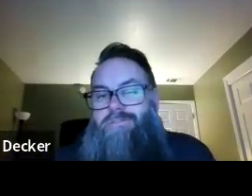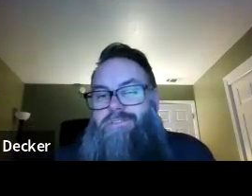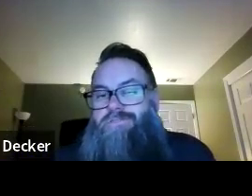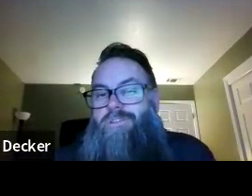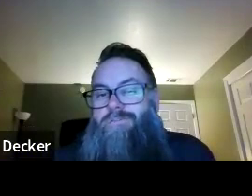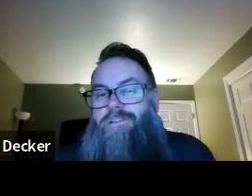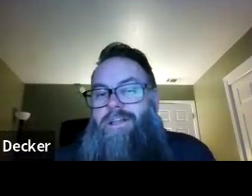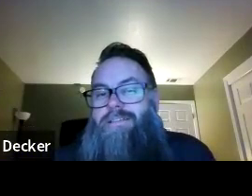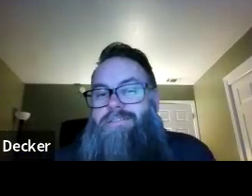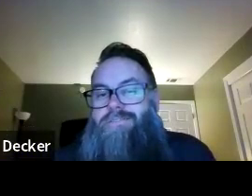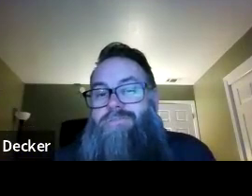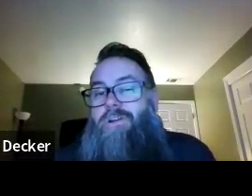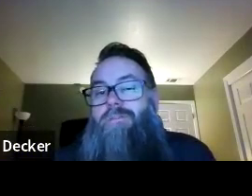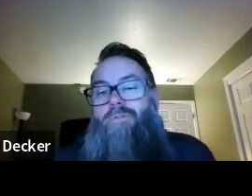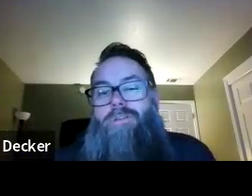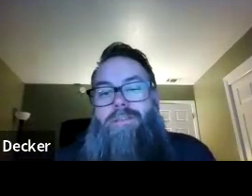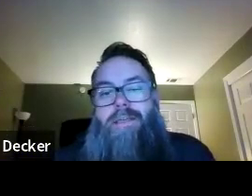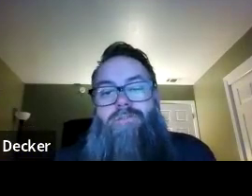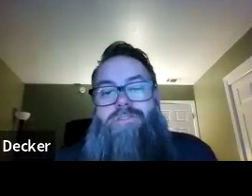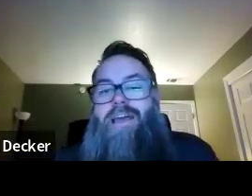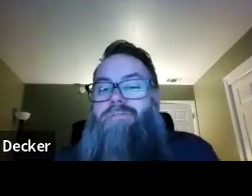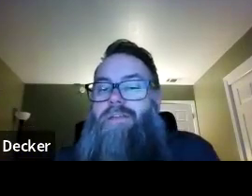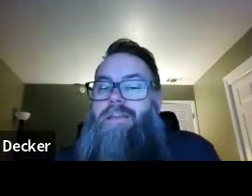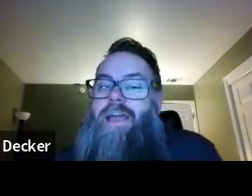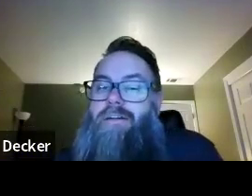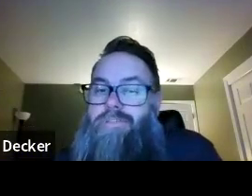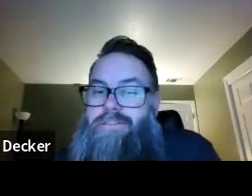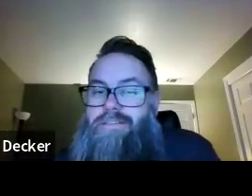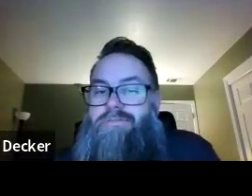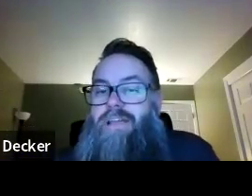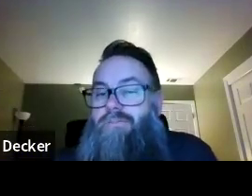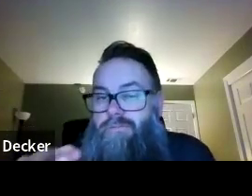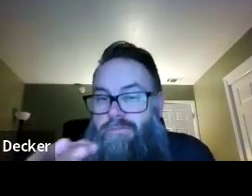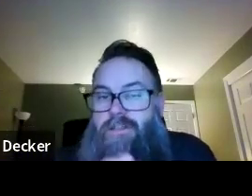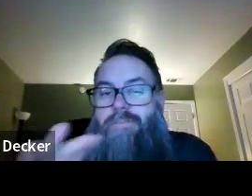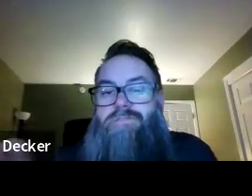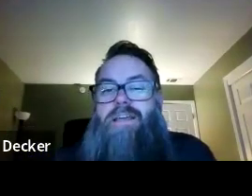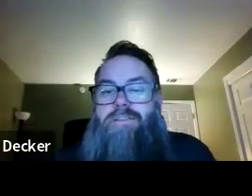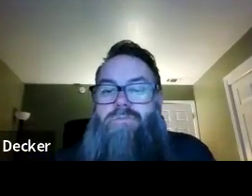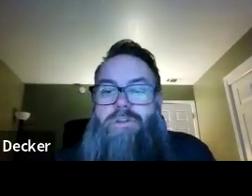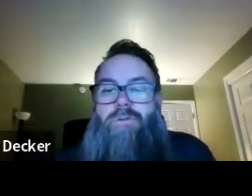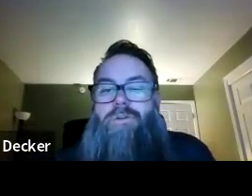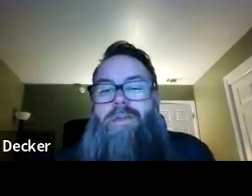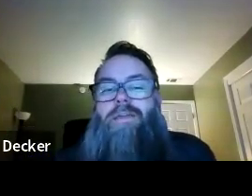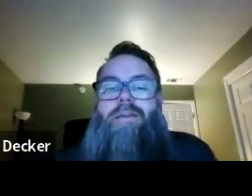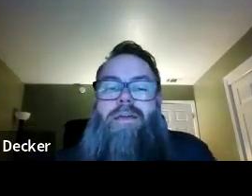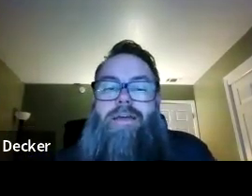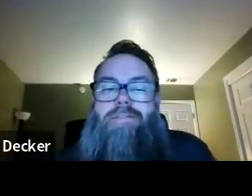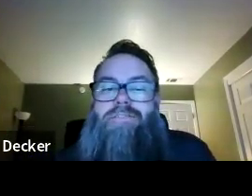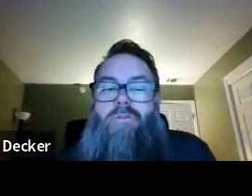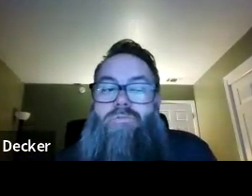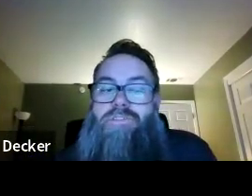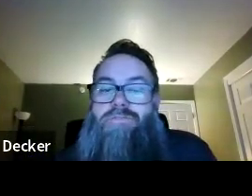provide the direct services to all of our clients. And so it's very important that your staff have this as kind of a fundamental tenet to what you are